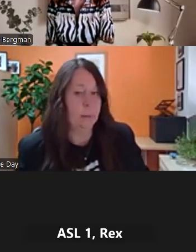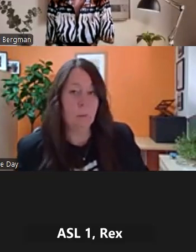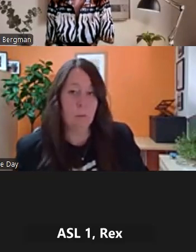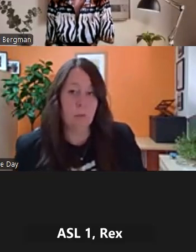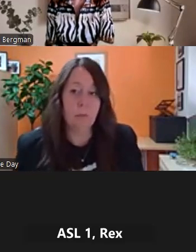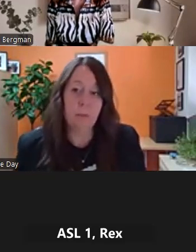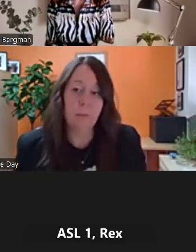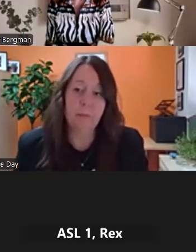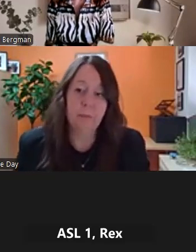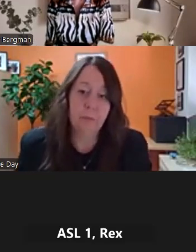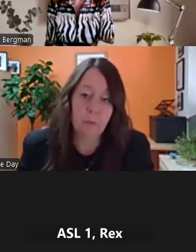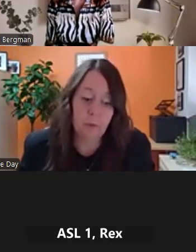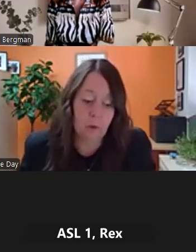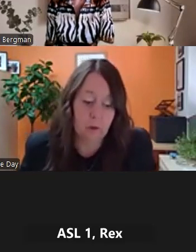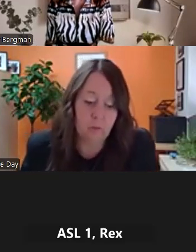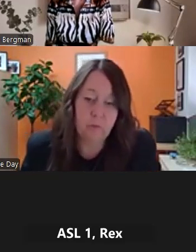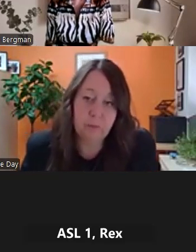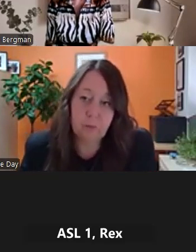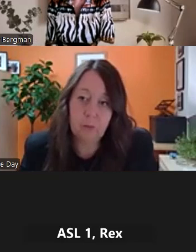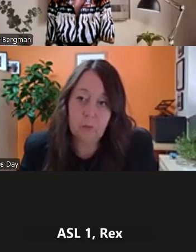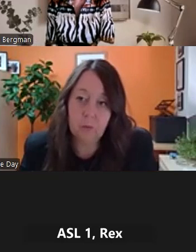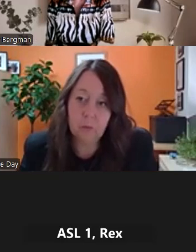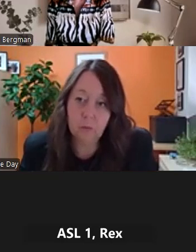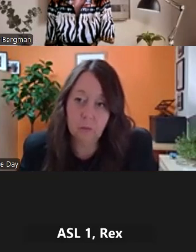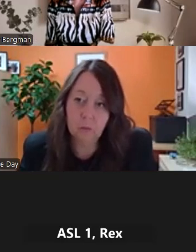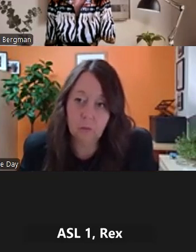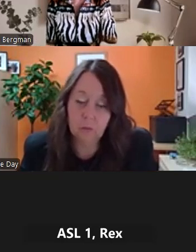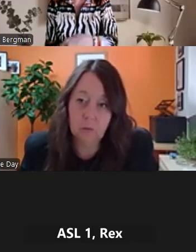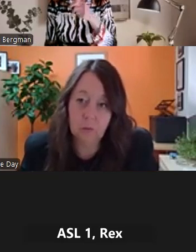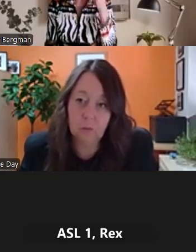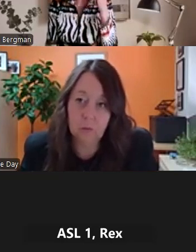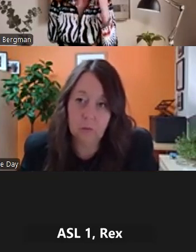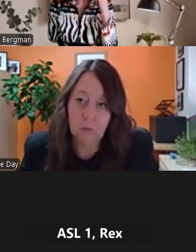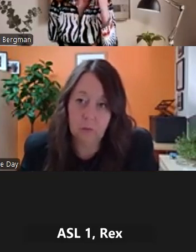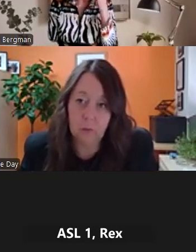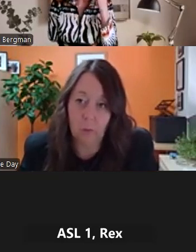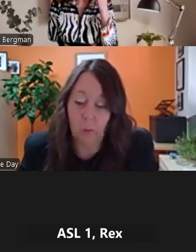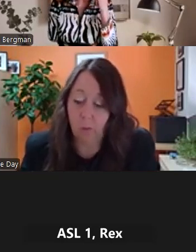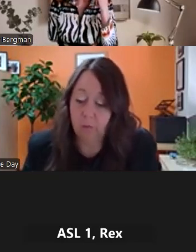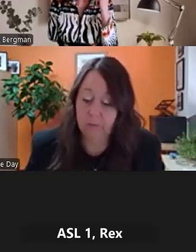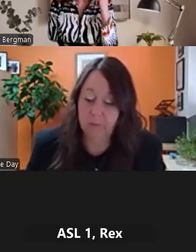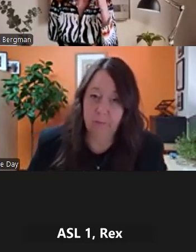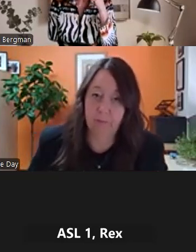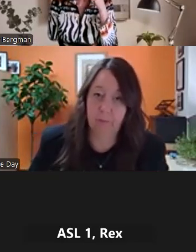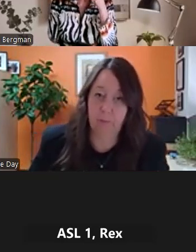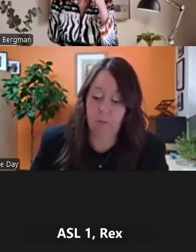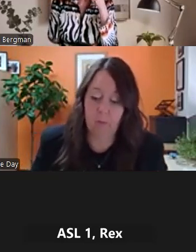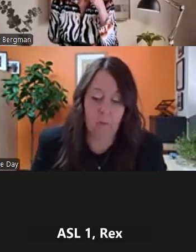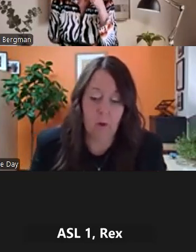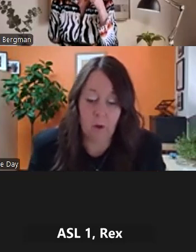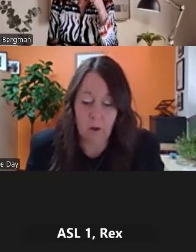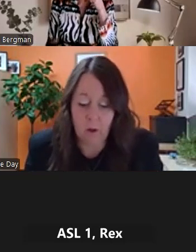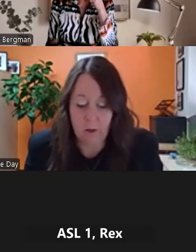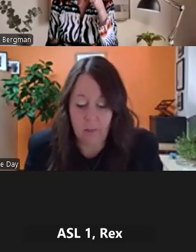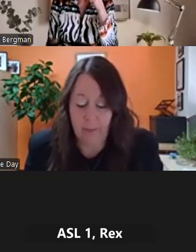about just drawing attention to the fact that those bills didn't pass, but yet the issue remains. And we would just